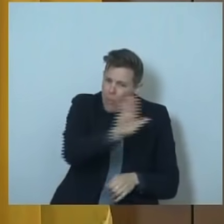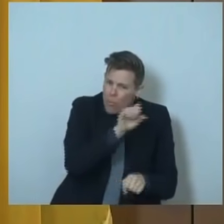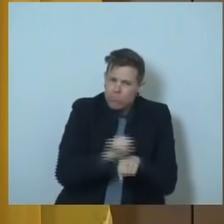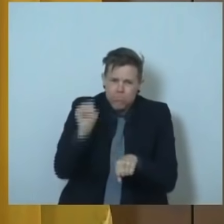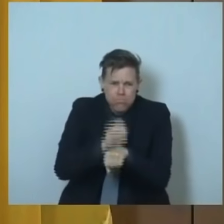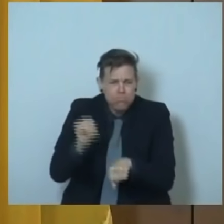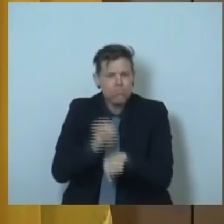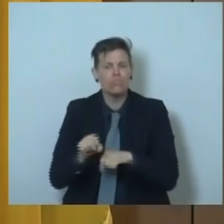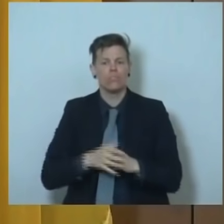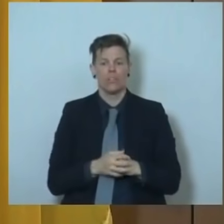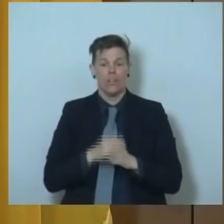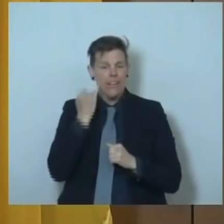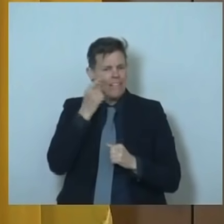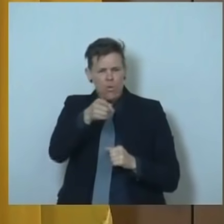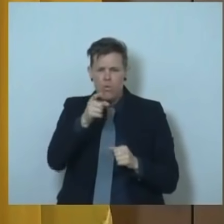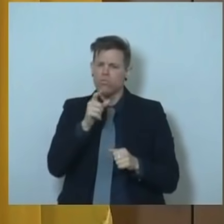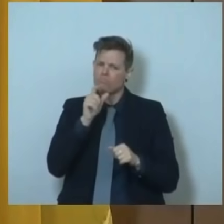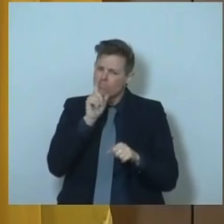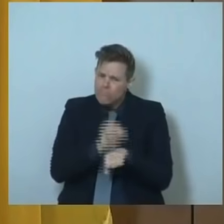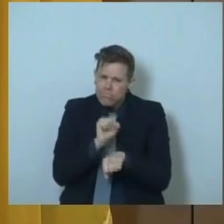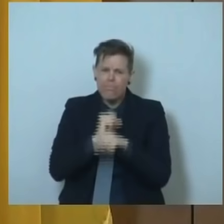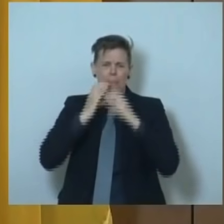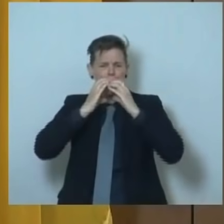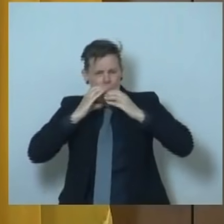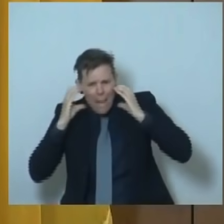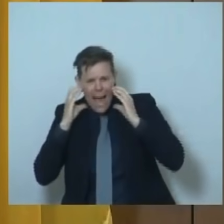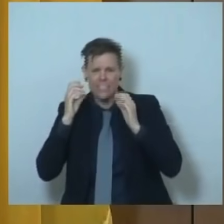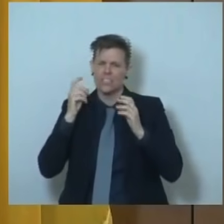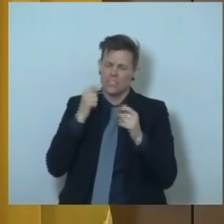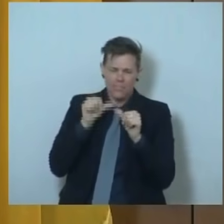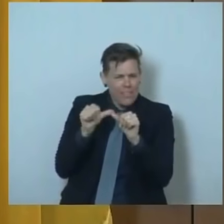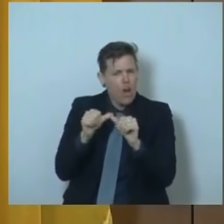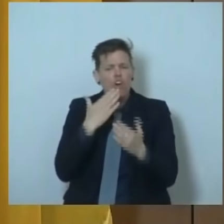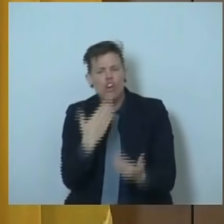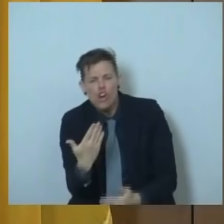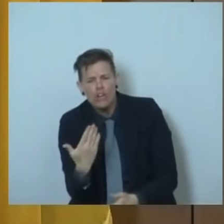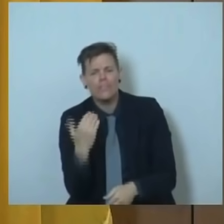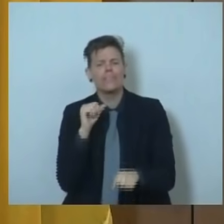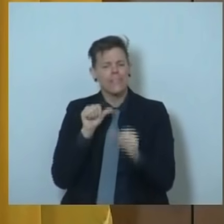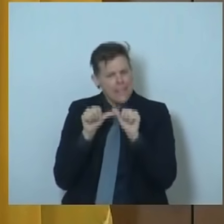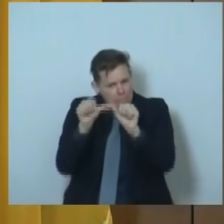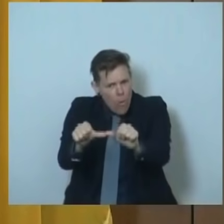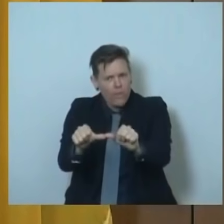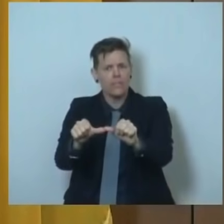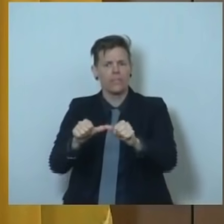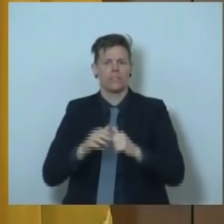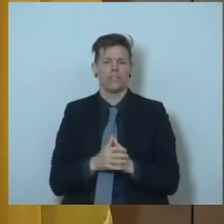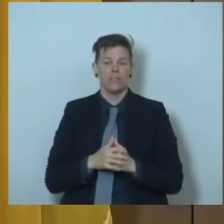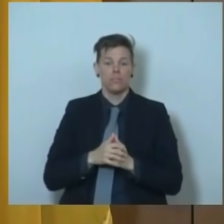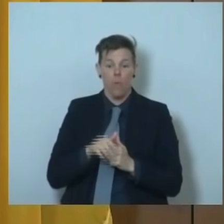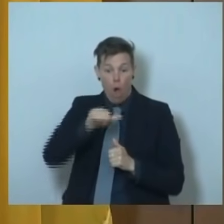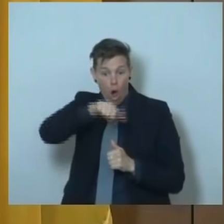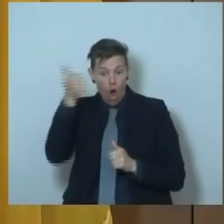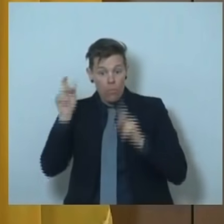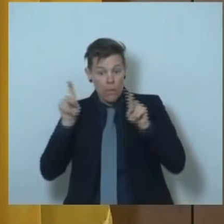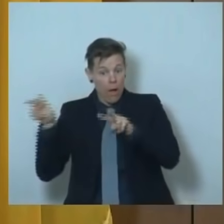this great behavior, thank you. Keep doing it. I'm sure it will encourage others to follow suit. All right, Nora, we are